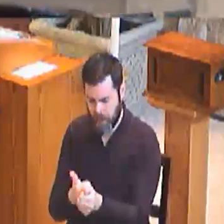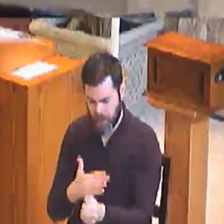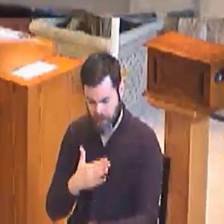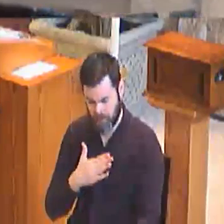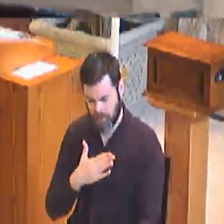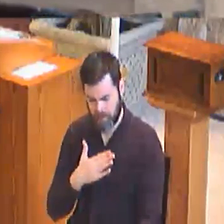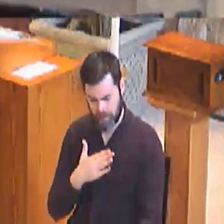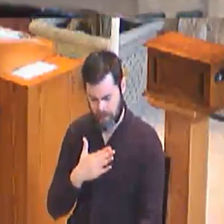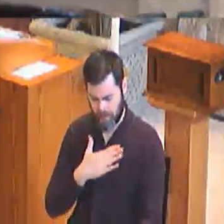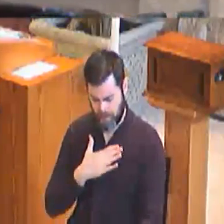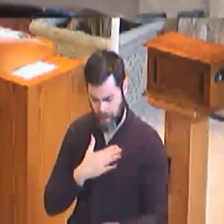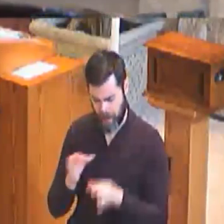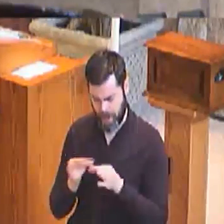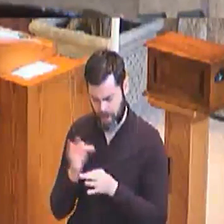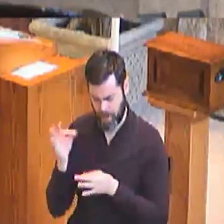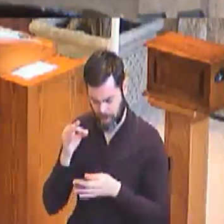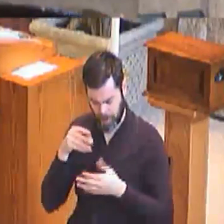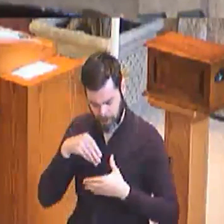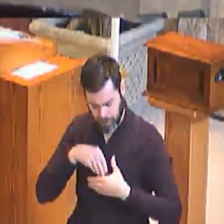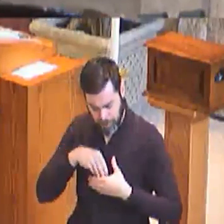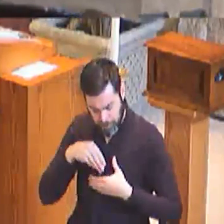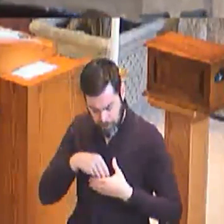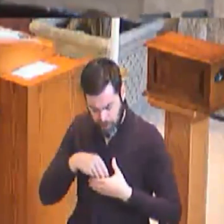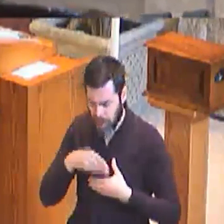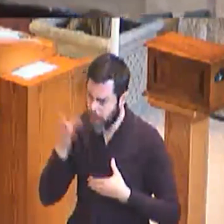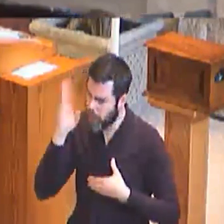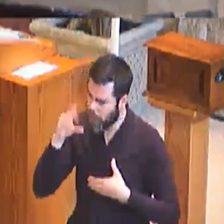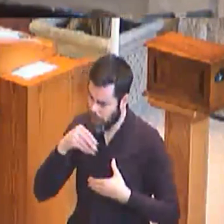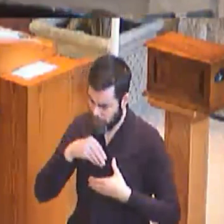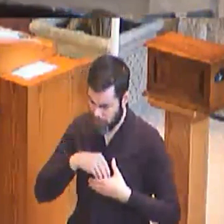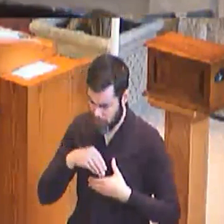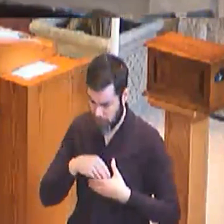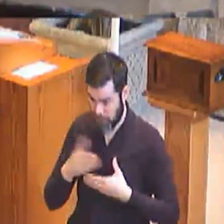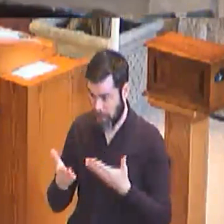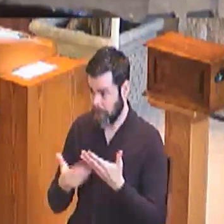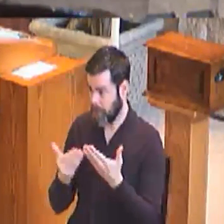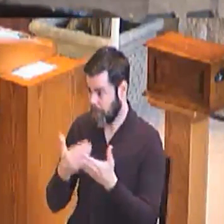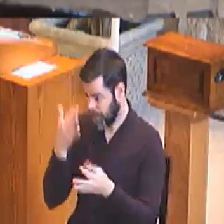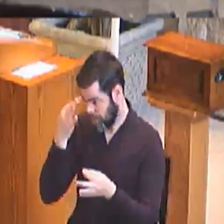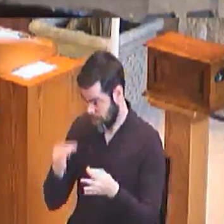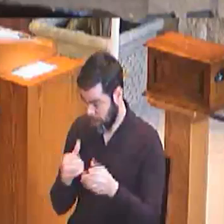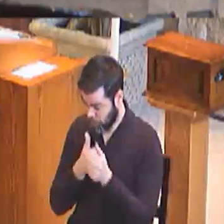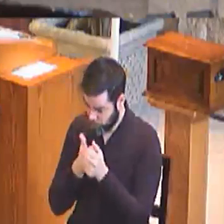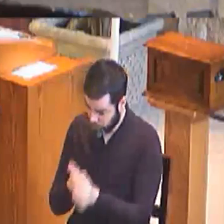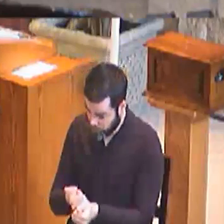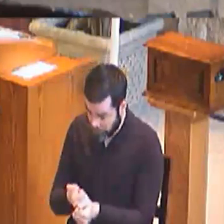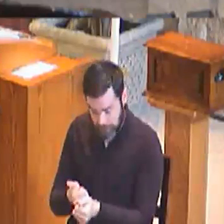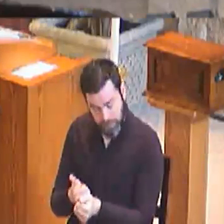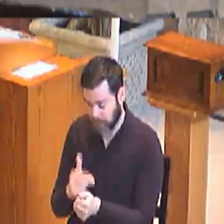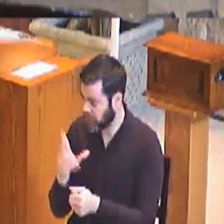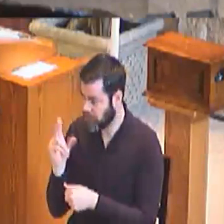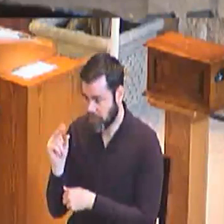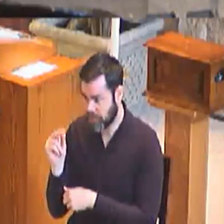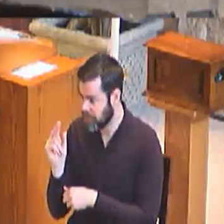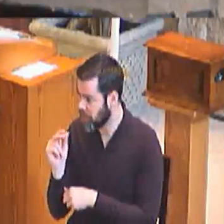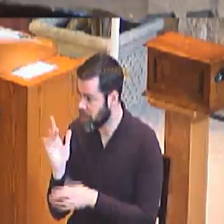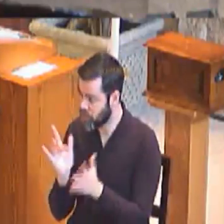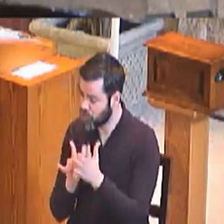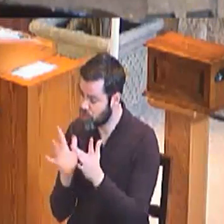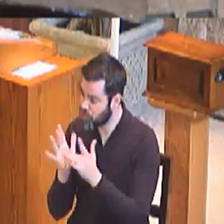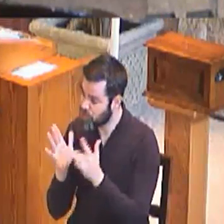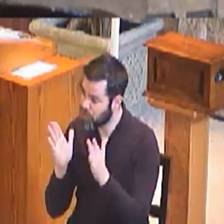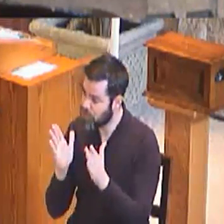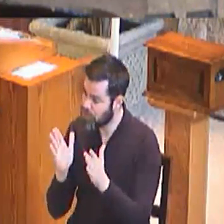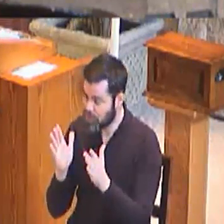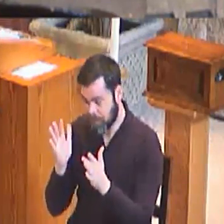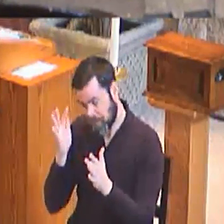indwelling Spirit of God. And that's not always an easy decision. Just as Jesus made that decision to go to